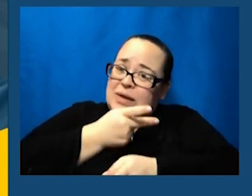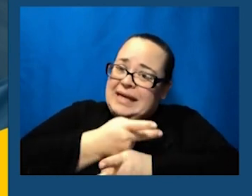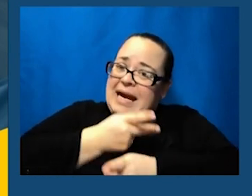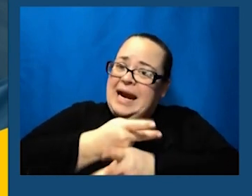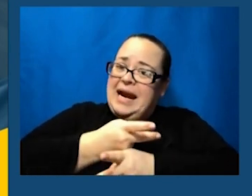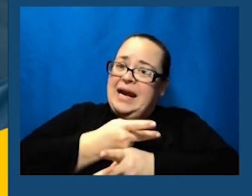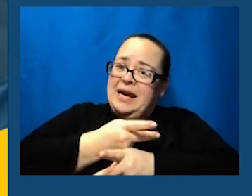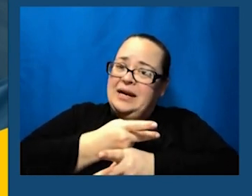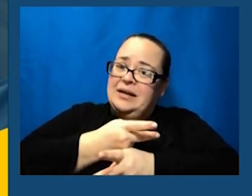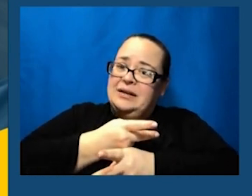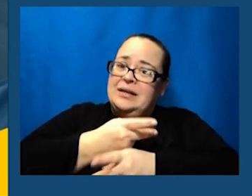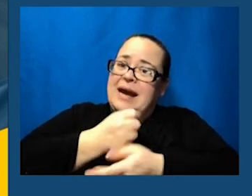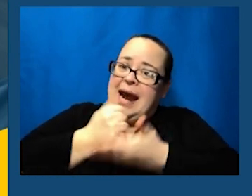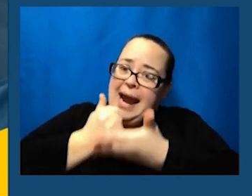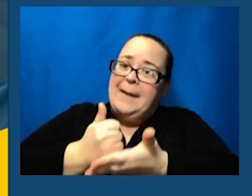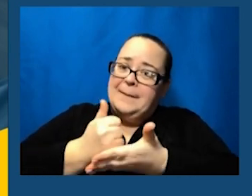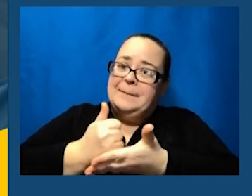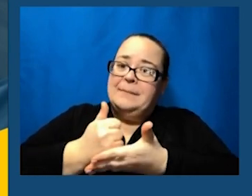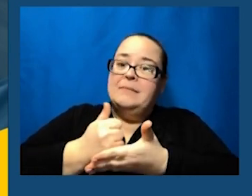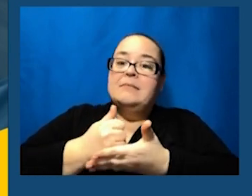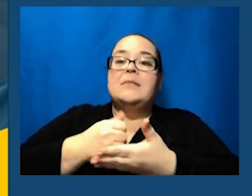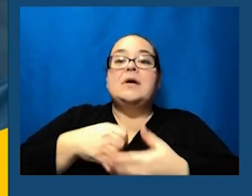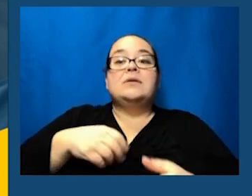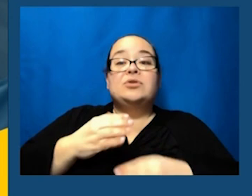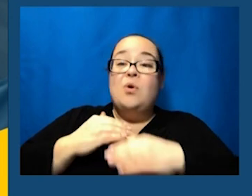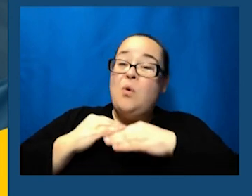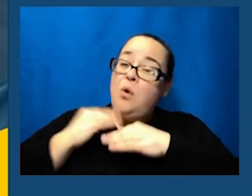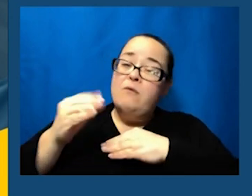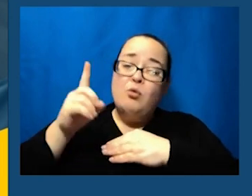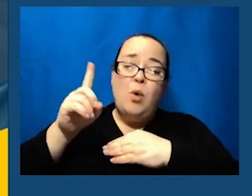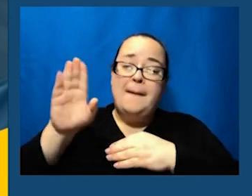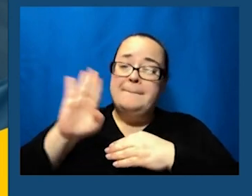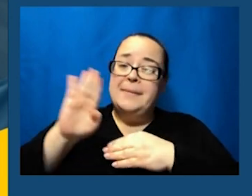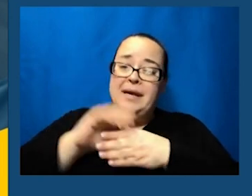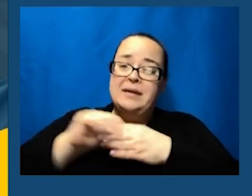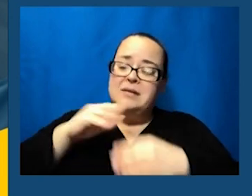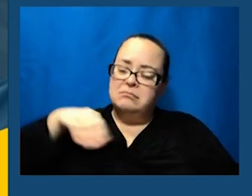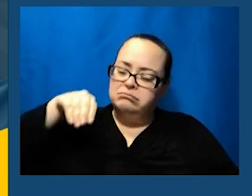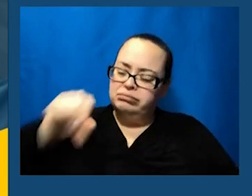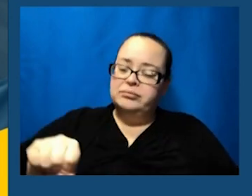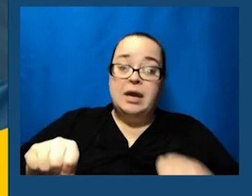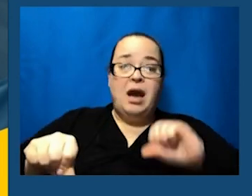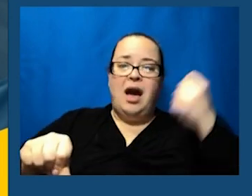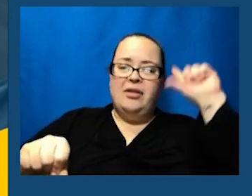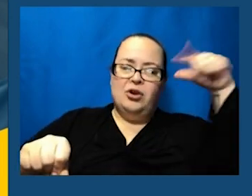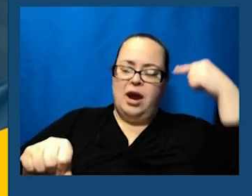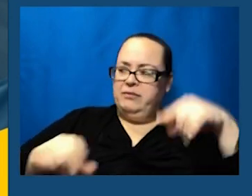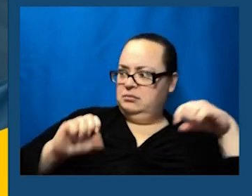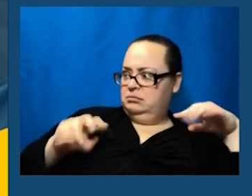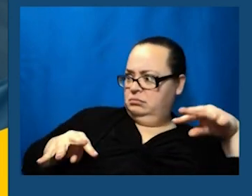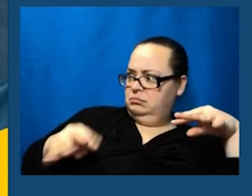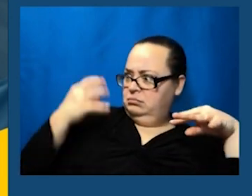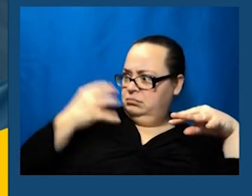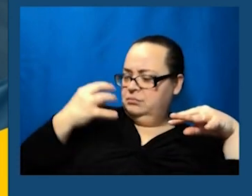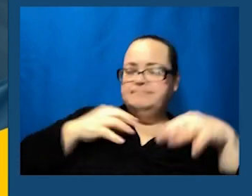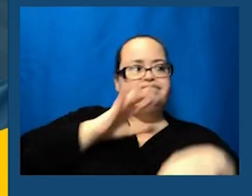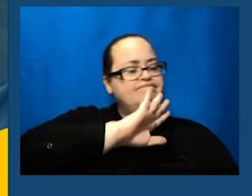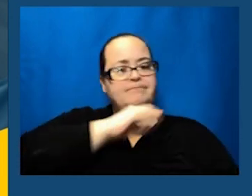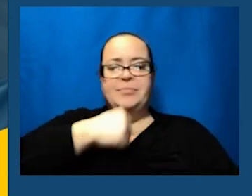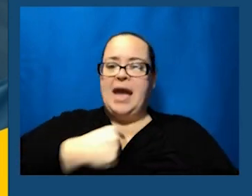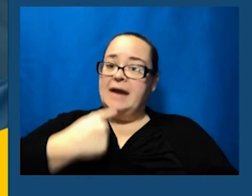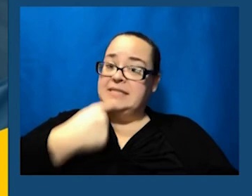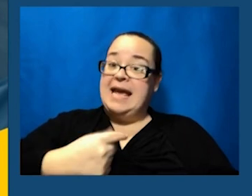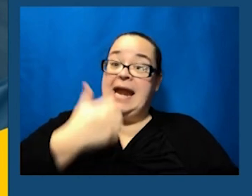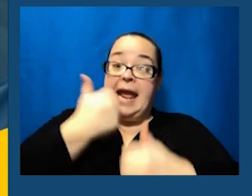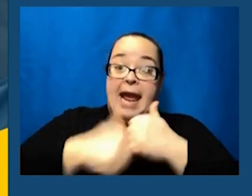why we invested over $1 billion. Other governors were stunned at the scale of what we're doing here in the state of New York, but I've said all along, every dollar we